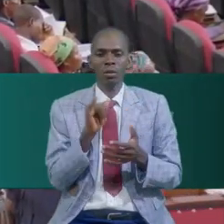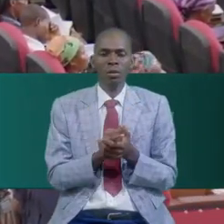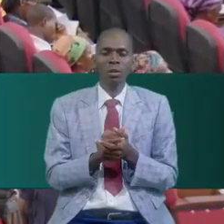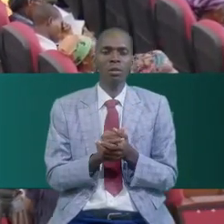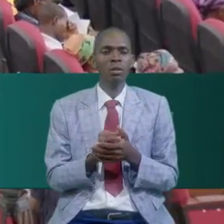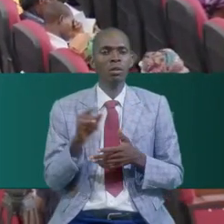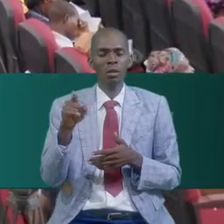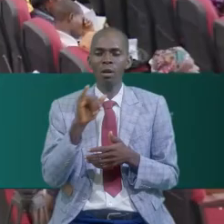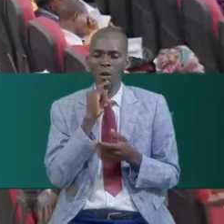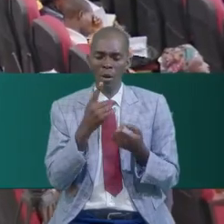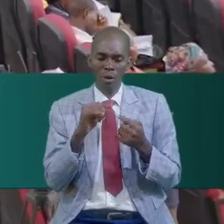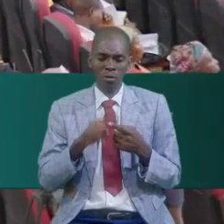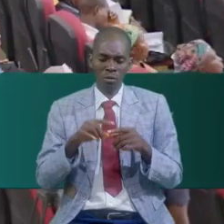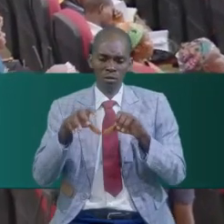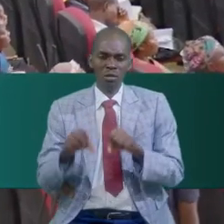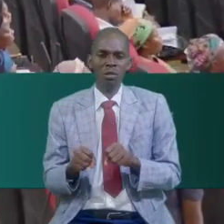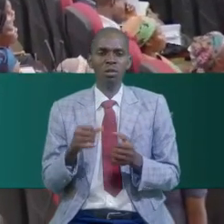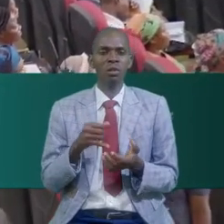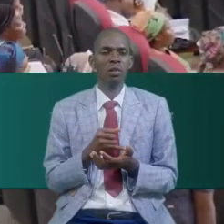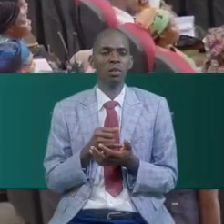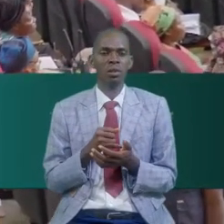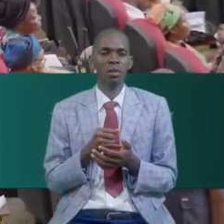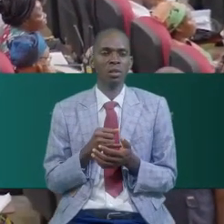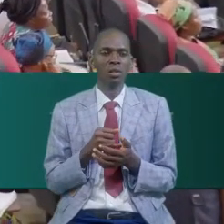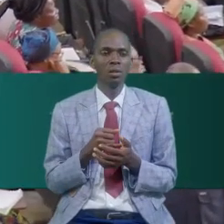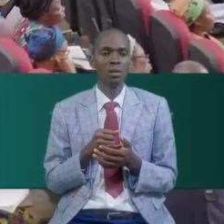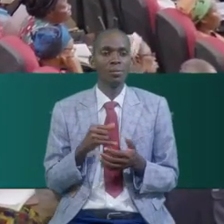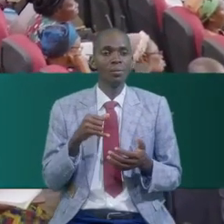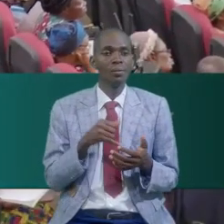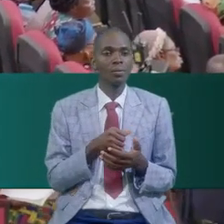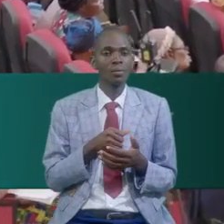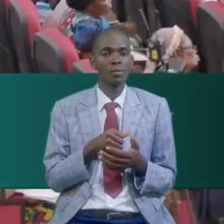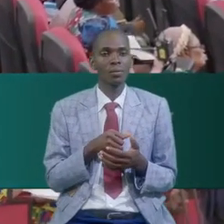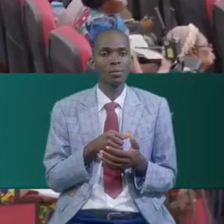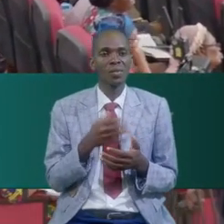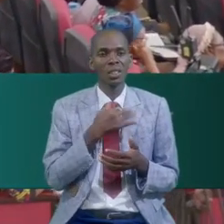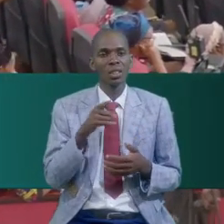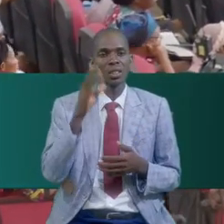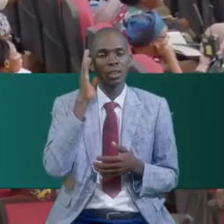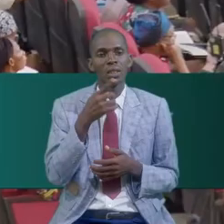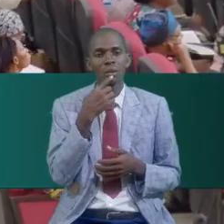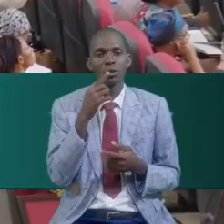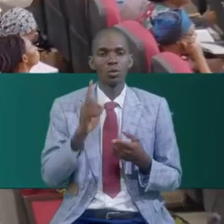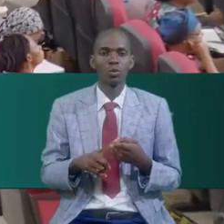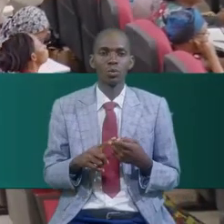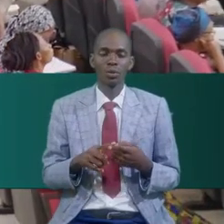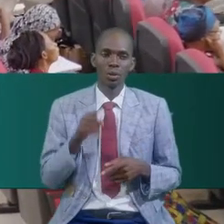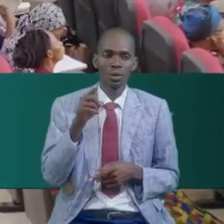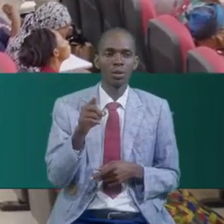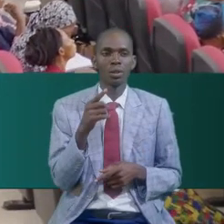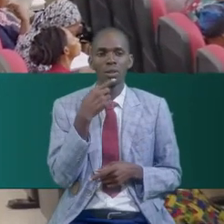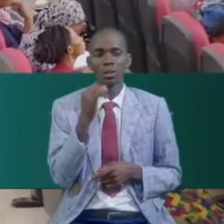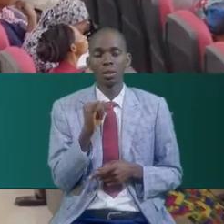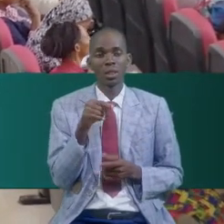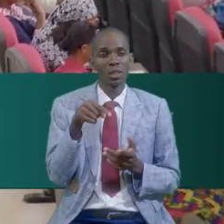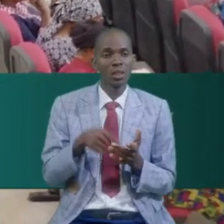it. Verse 19, and thou shalt speak unto him, saying, thus